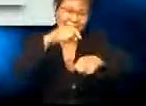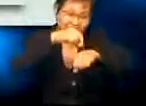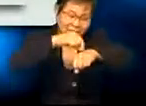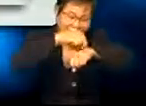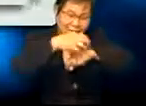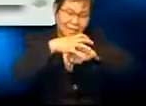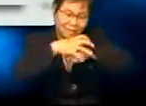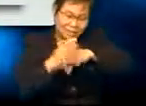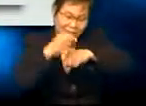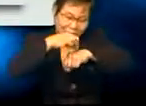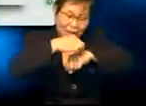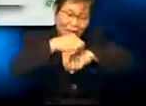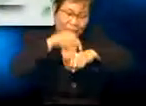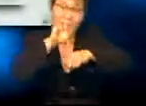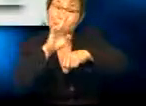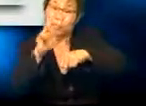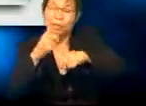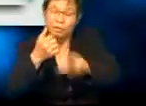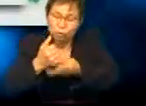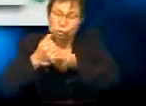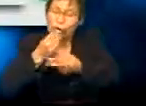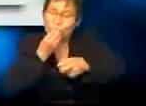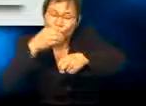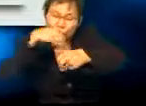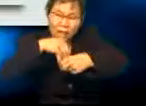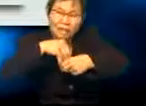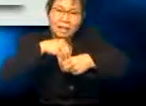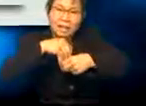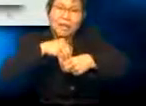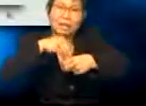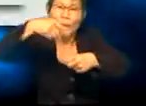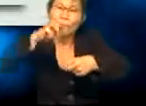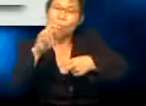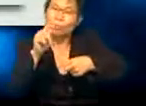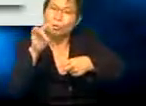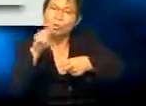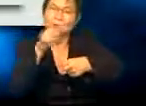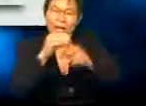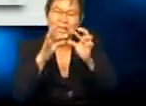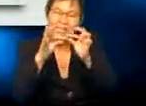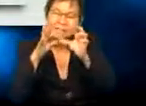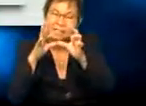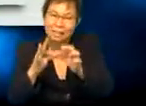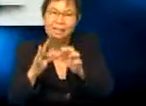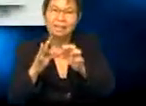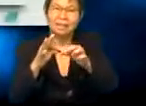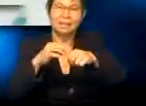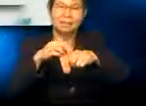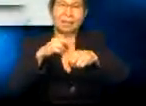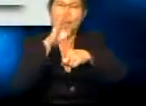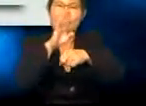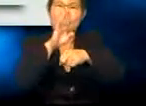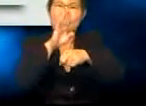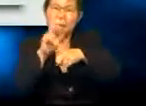bud. The tuber stores the food in the form of protein and starch. The buds produce